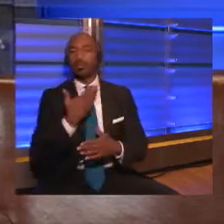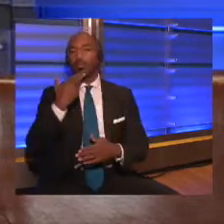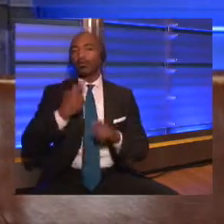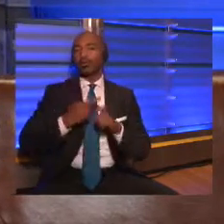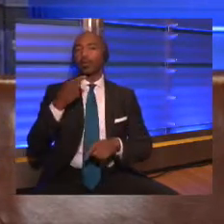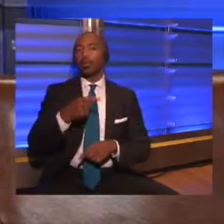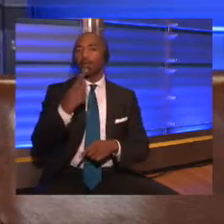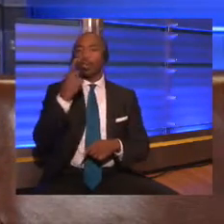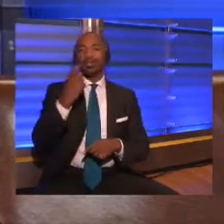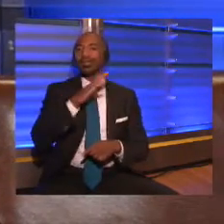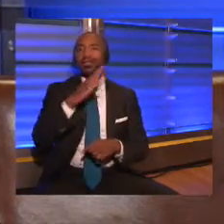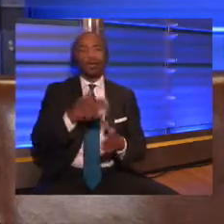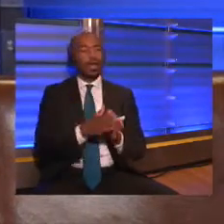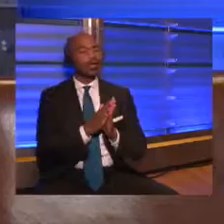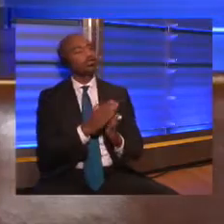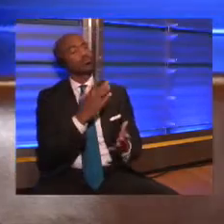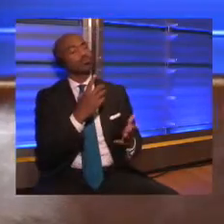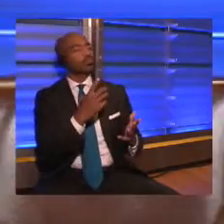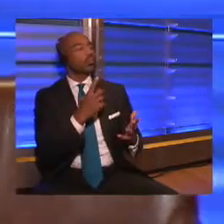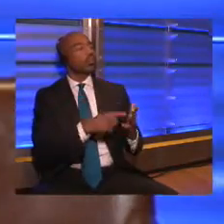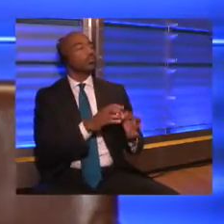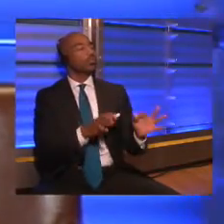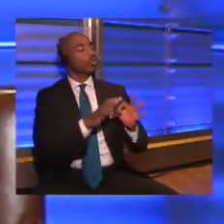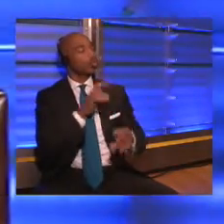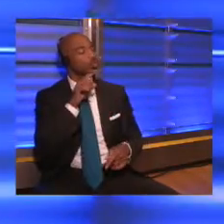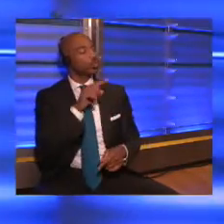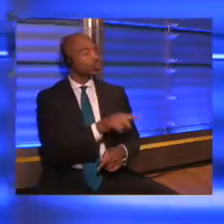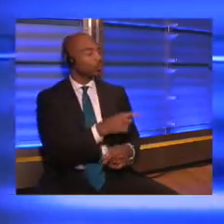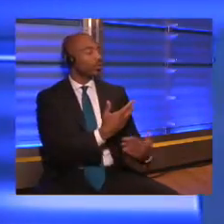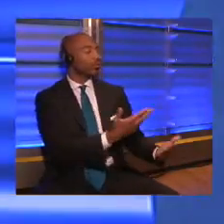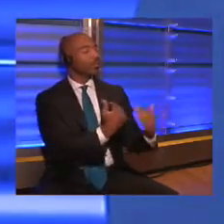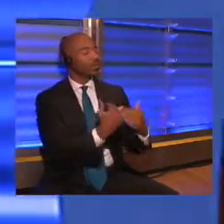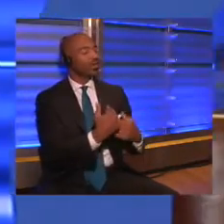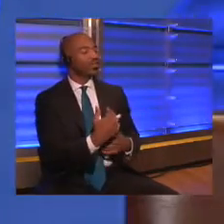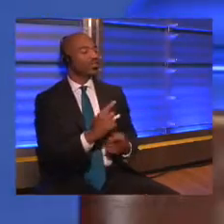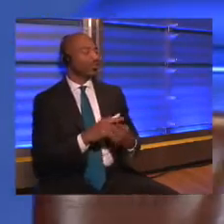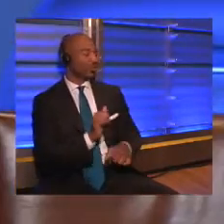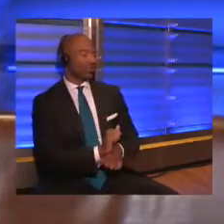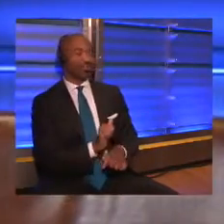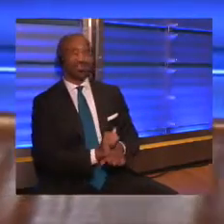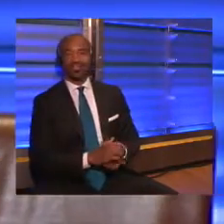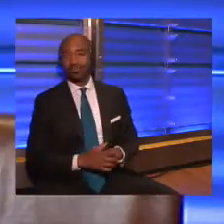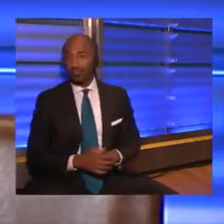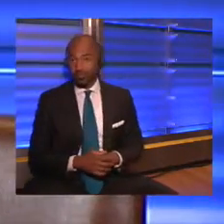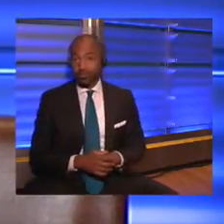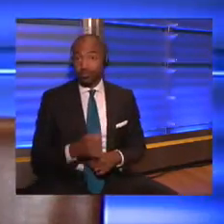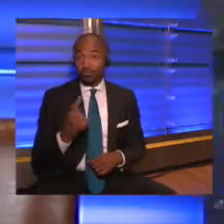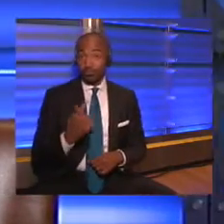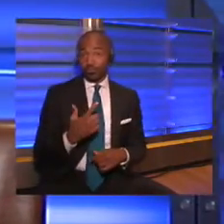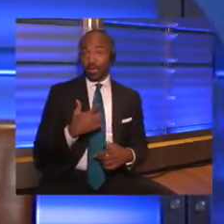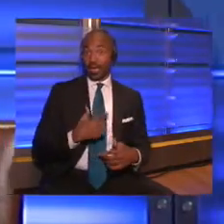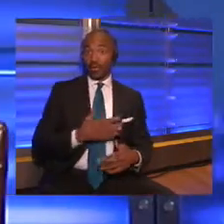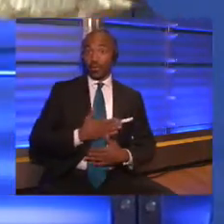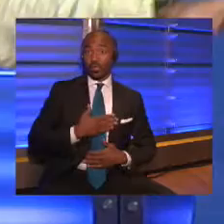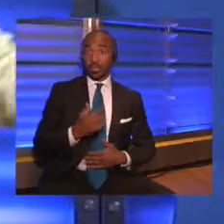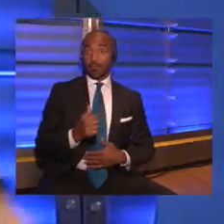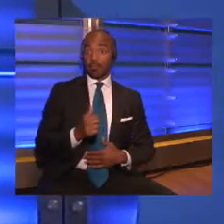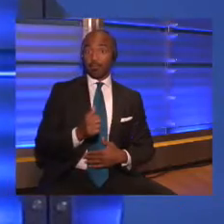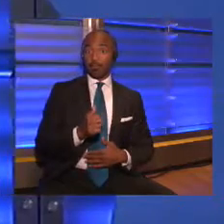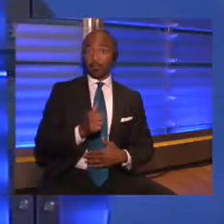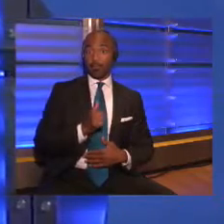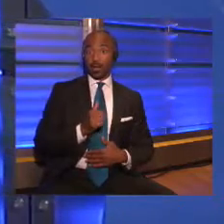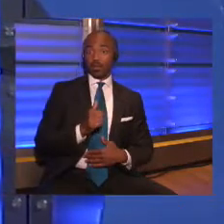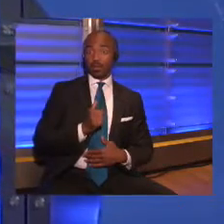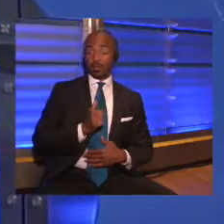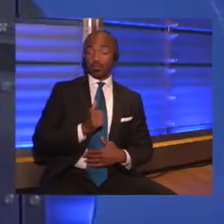day. And one of the things that I appreciate most about my life is my kids don't have to see a Monday dad and